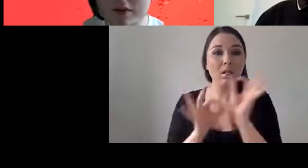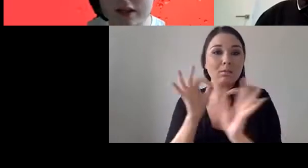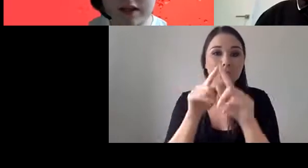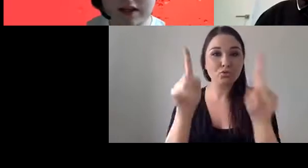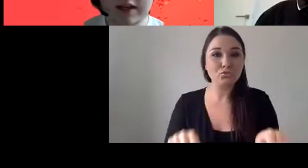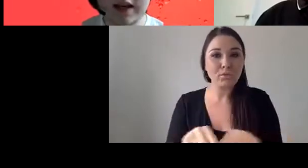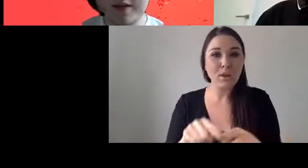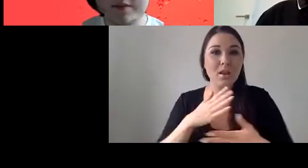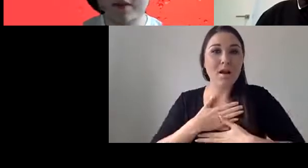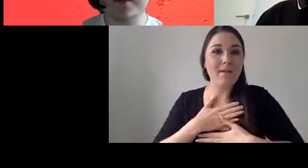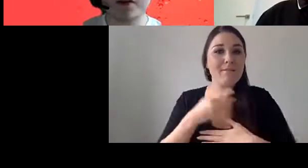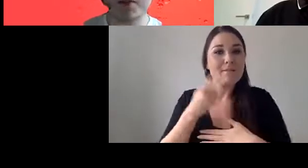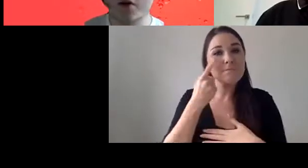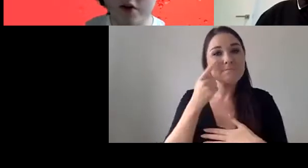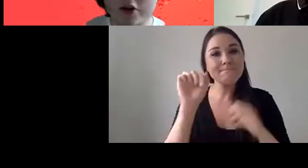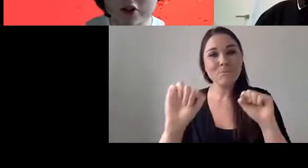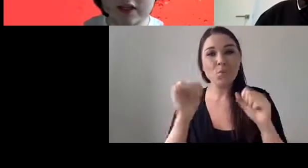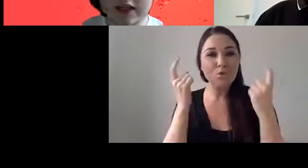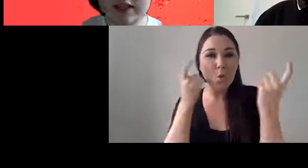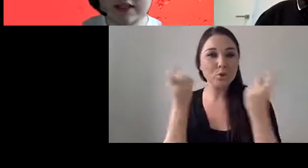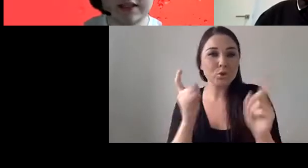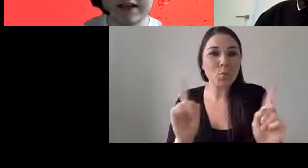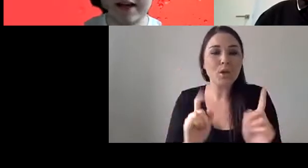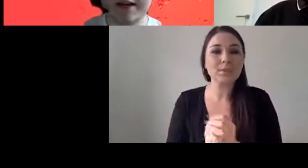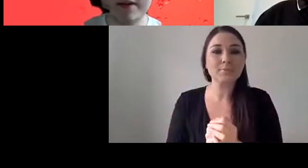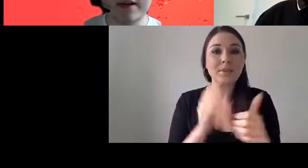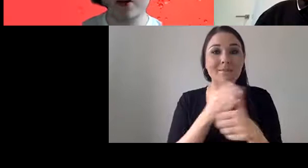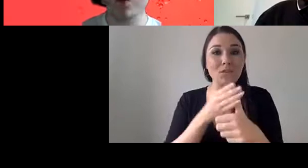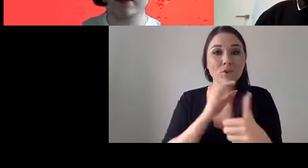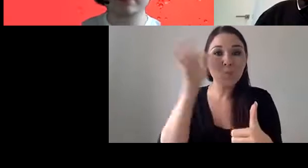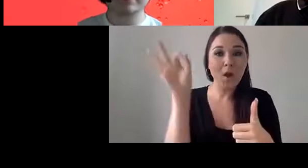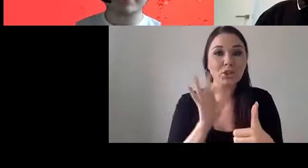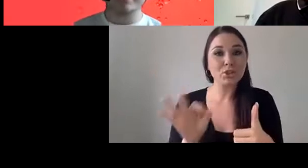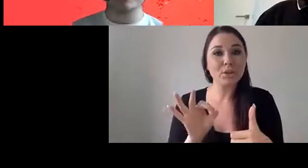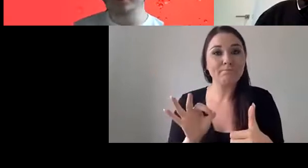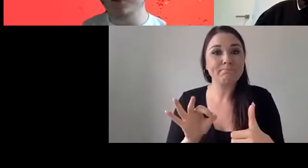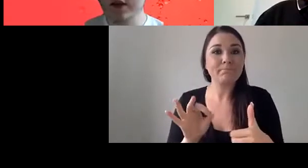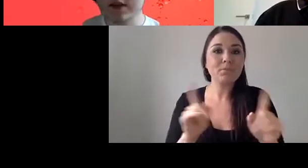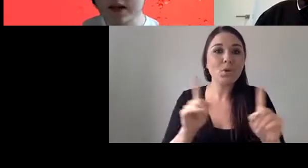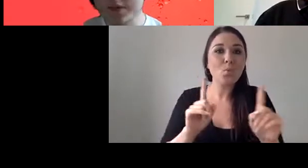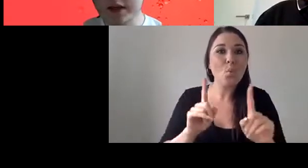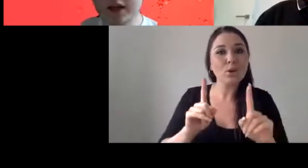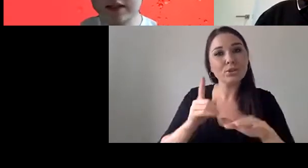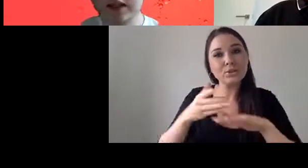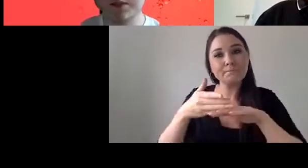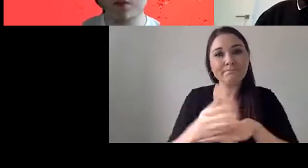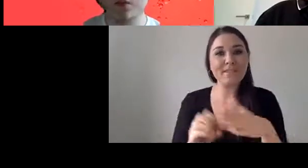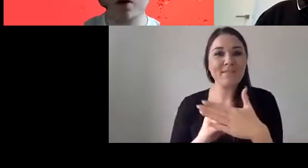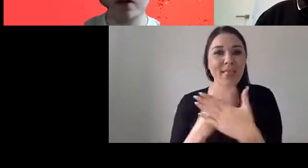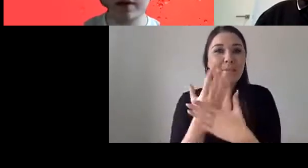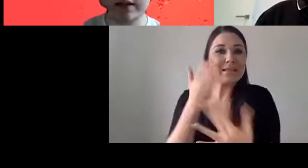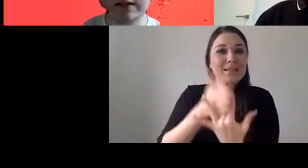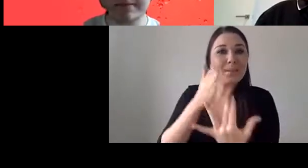thoughts, obviously. So the first poll question is, what is fundamental in developing an